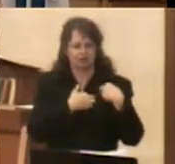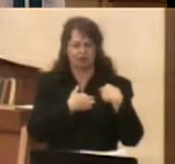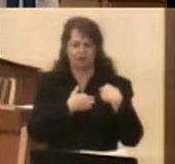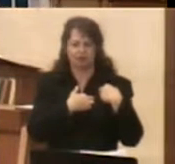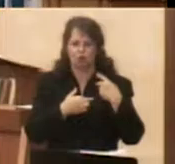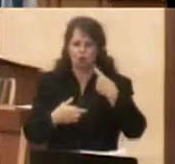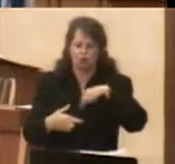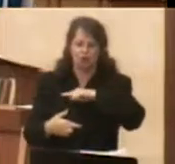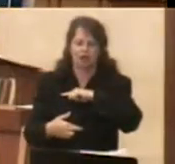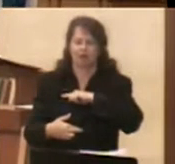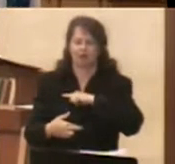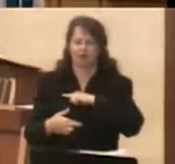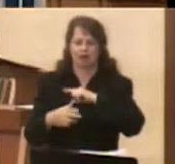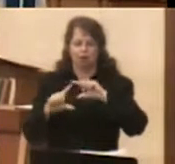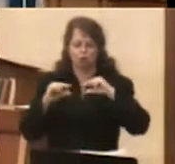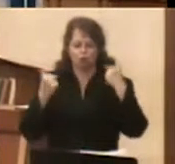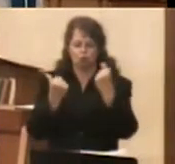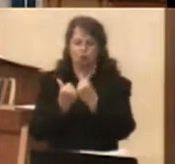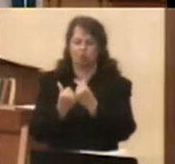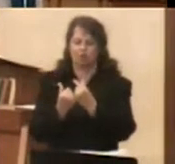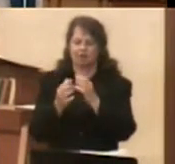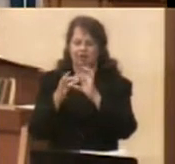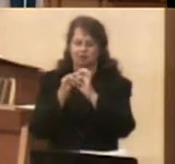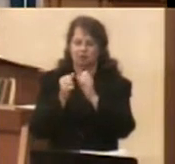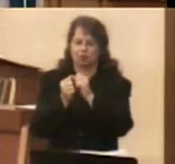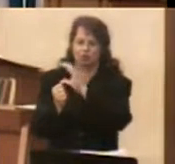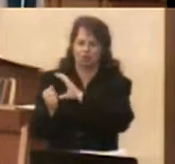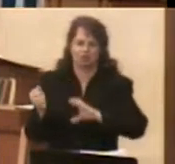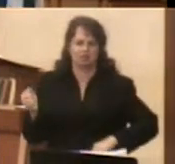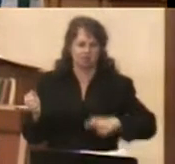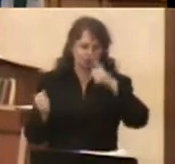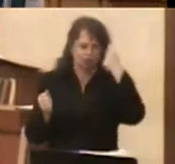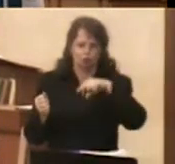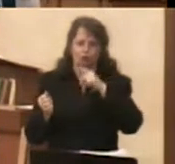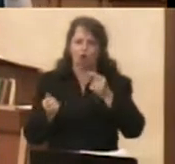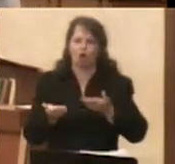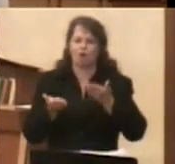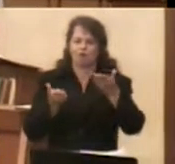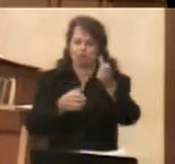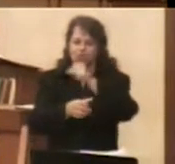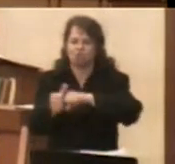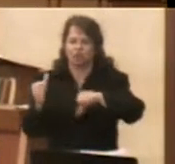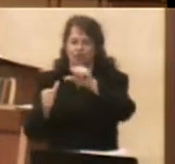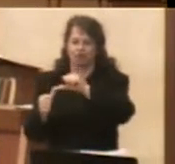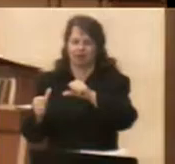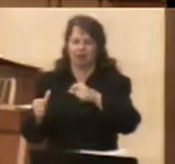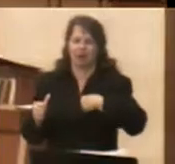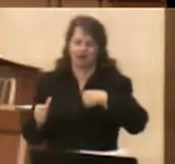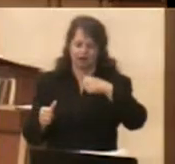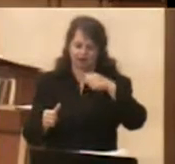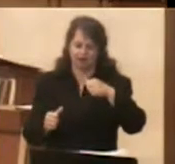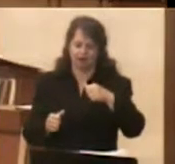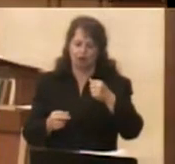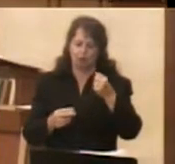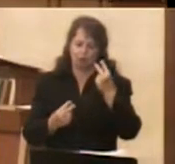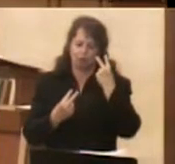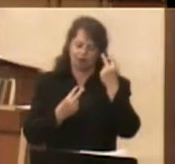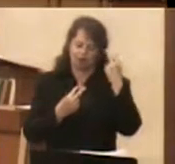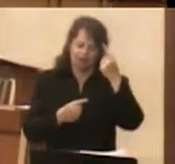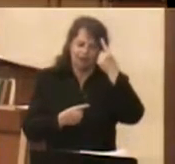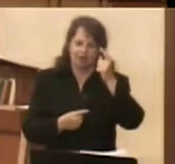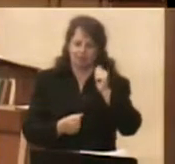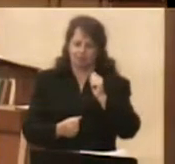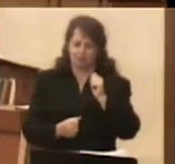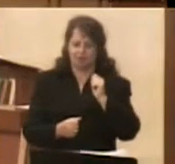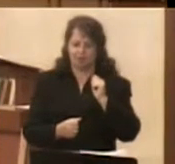Christ because of what we offer to one another. And I was reminded that Bethel could easily become an